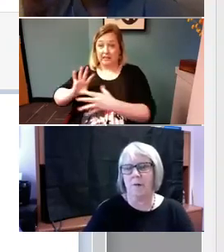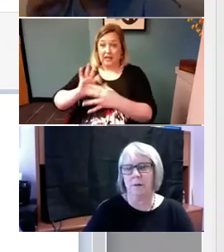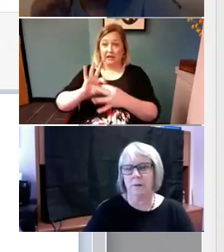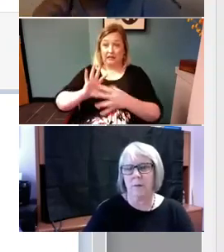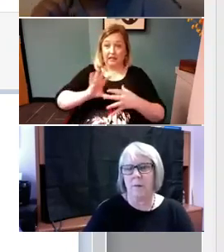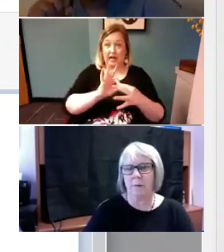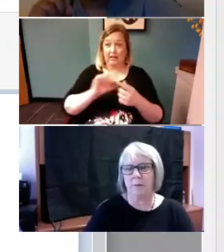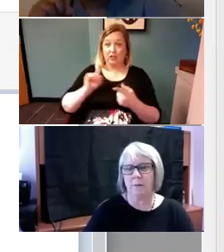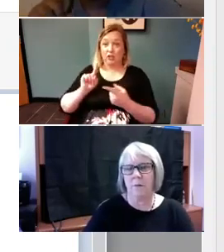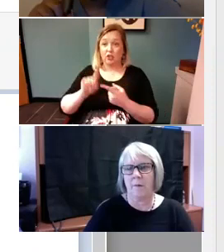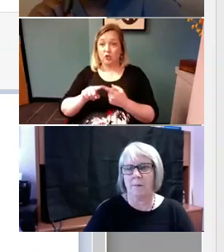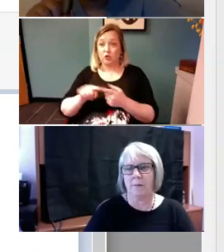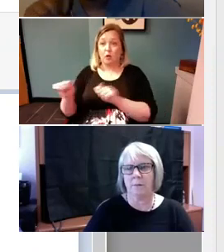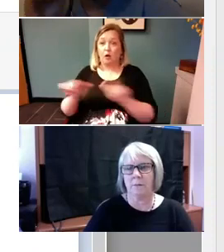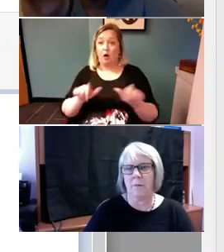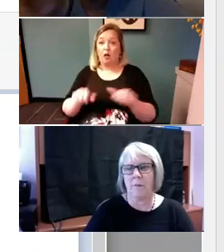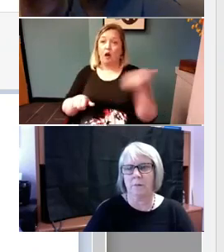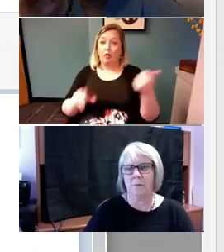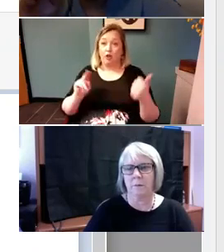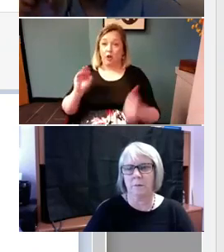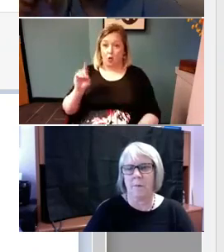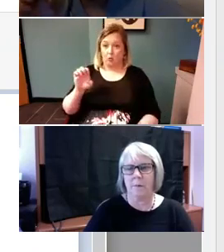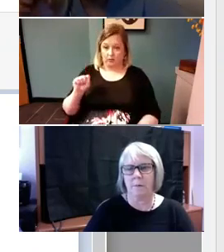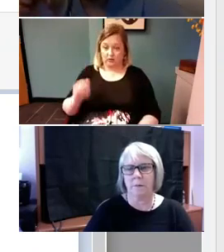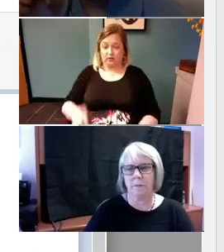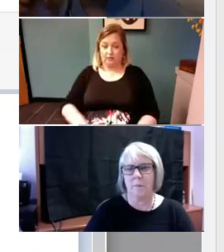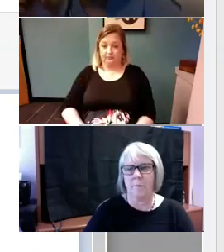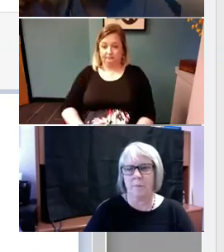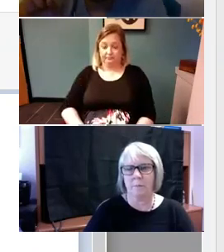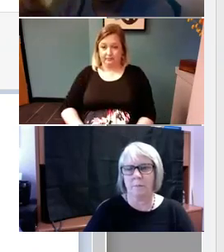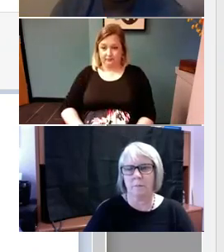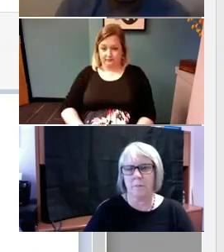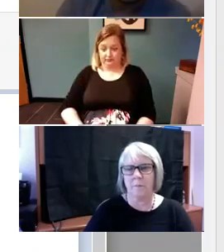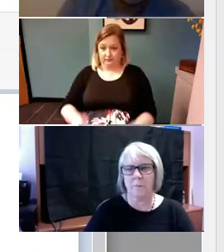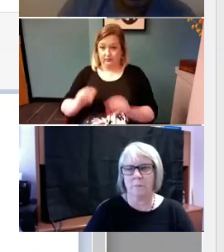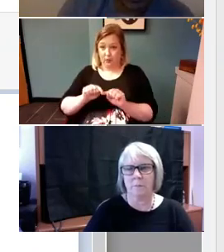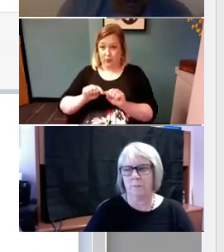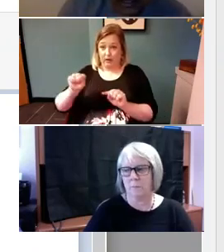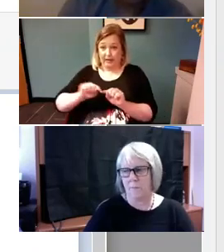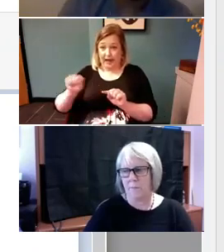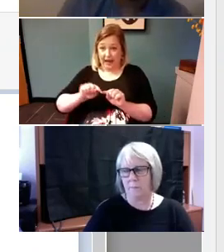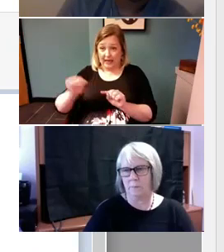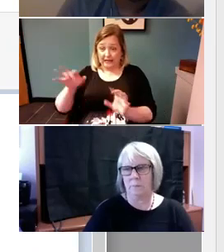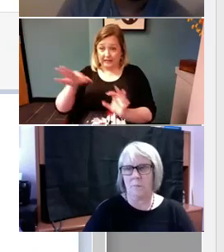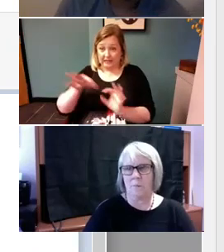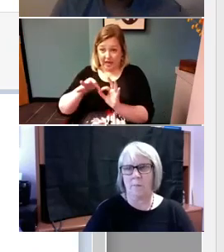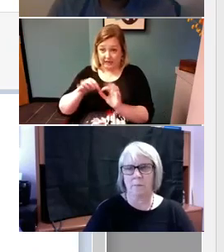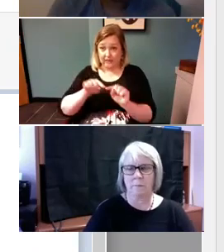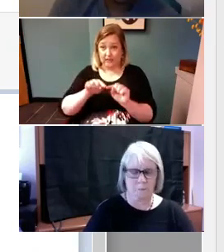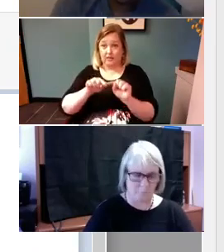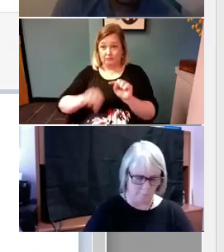we can connect to this node, we can connect to this node, that is fine. We can also connect to this particular node by going around this